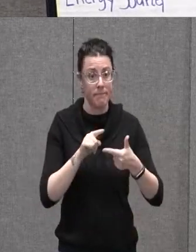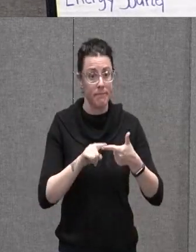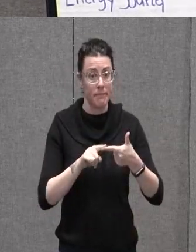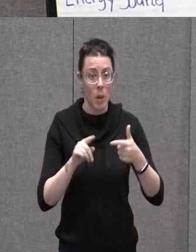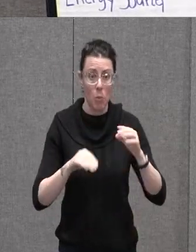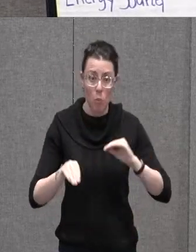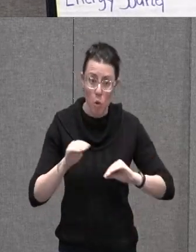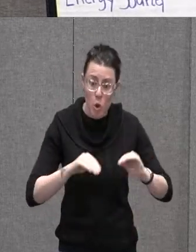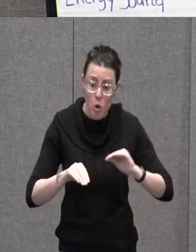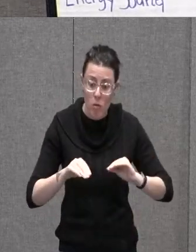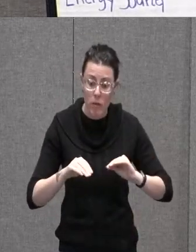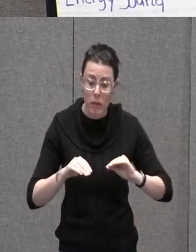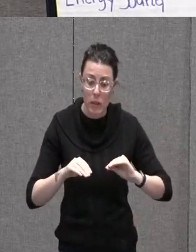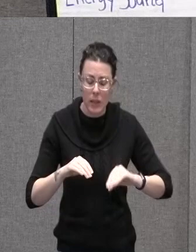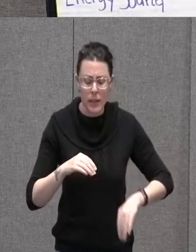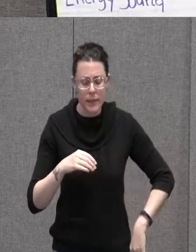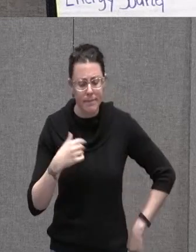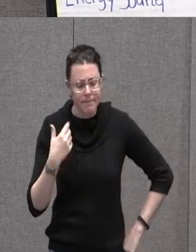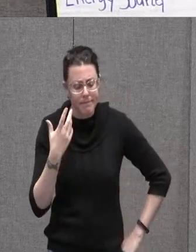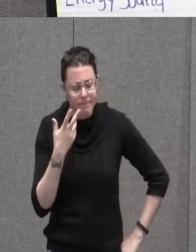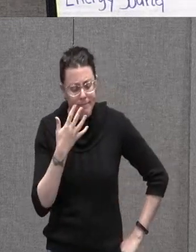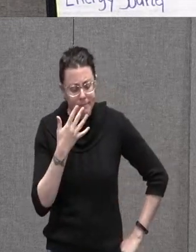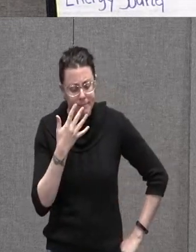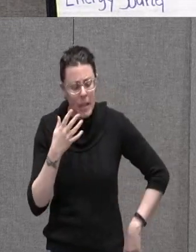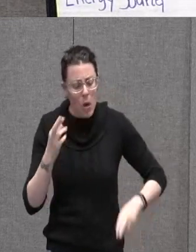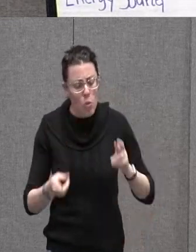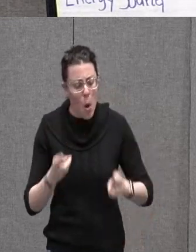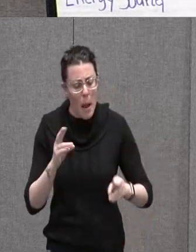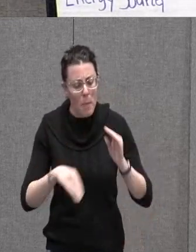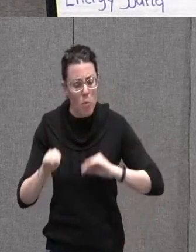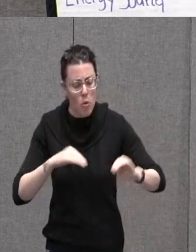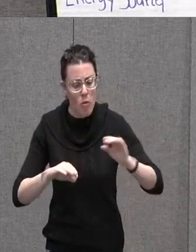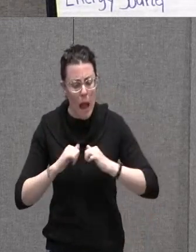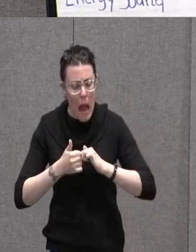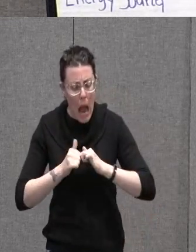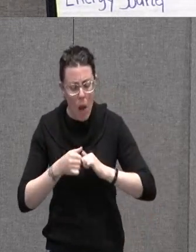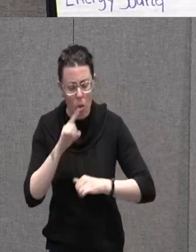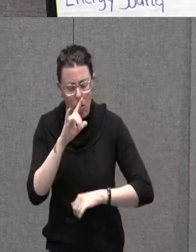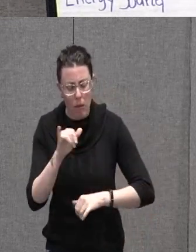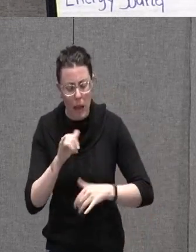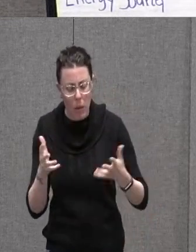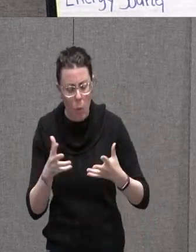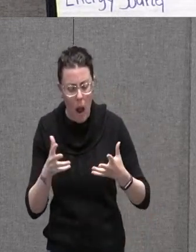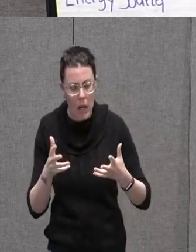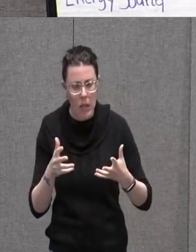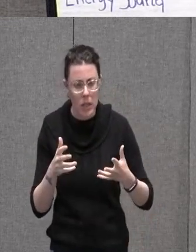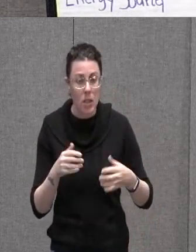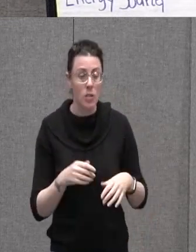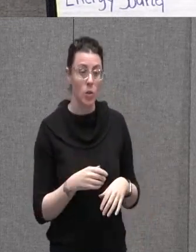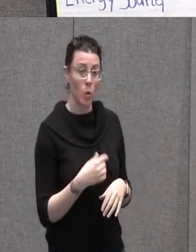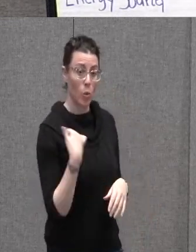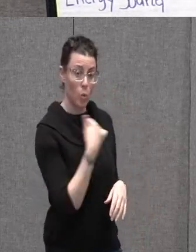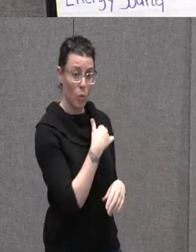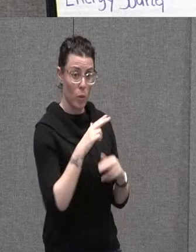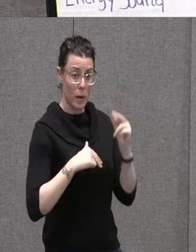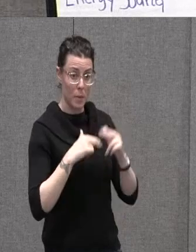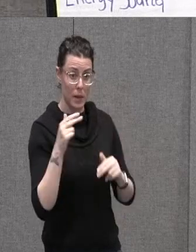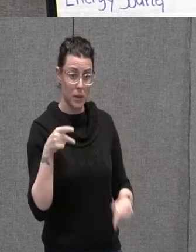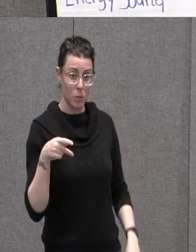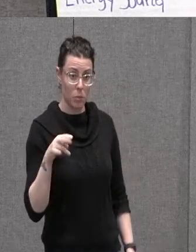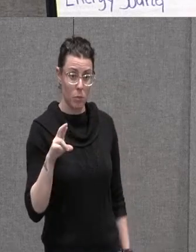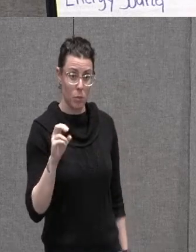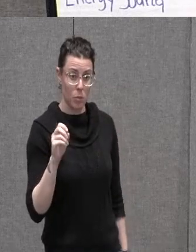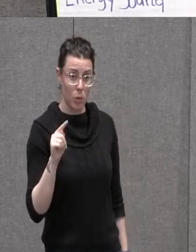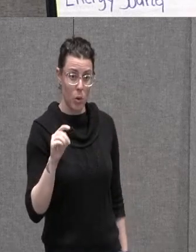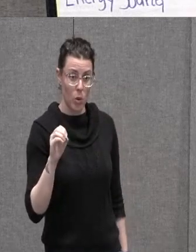does that look like, or how does that robot move? So would we use this information when we're building a prototype, when we're designing? Will we refer